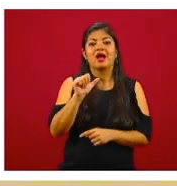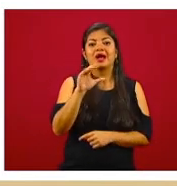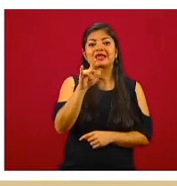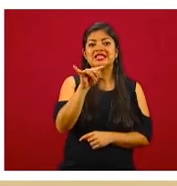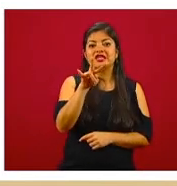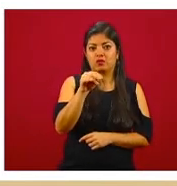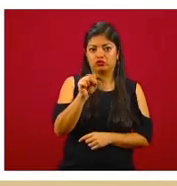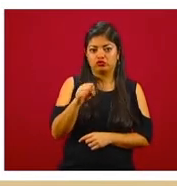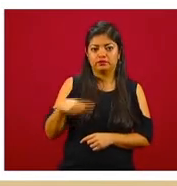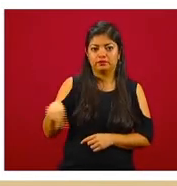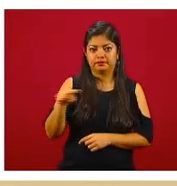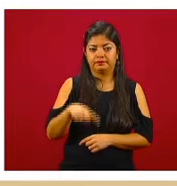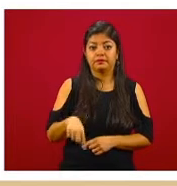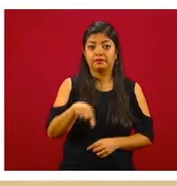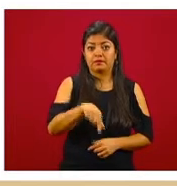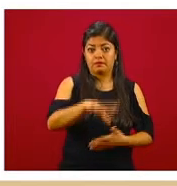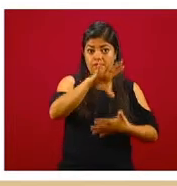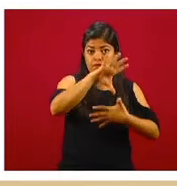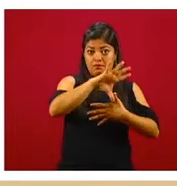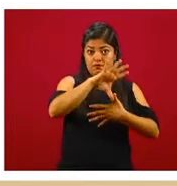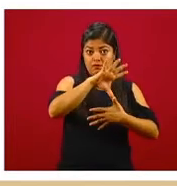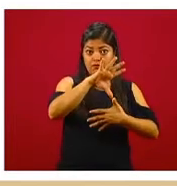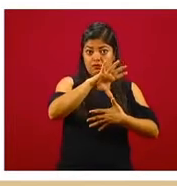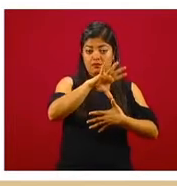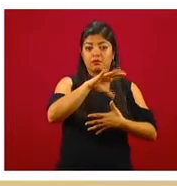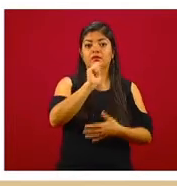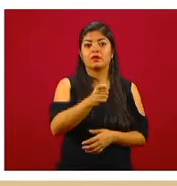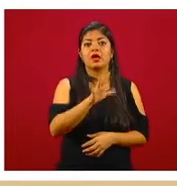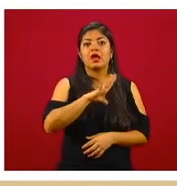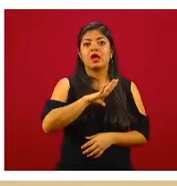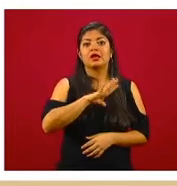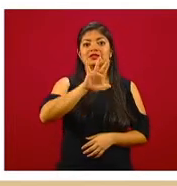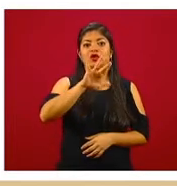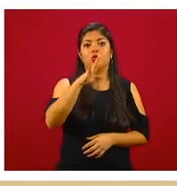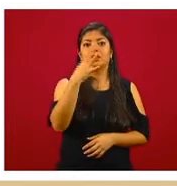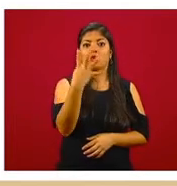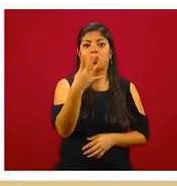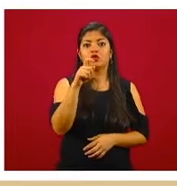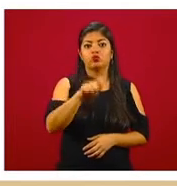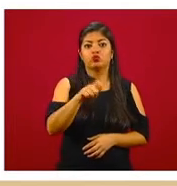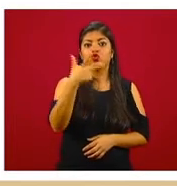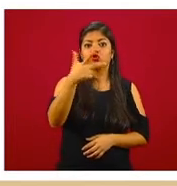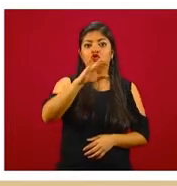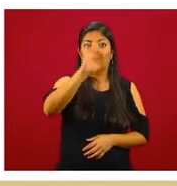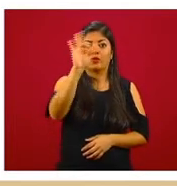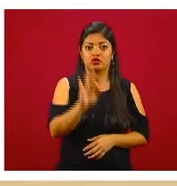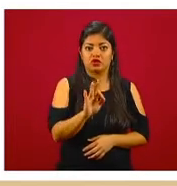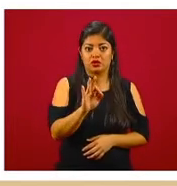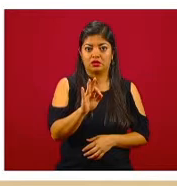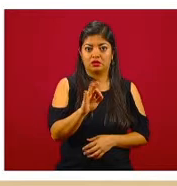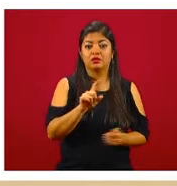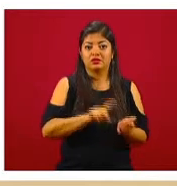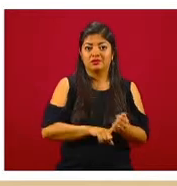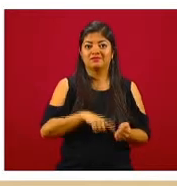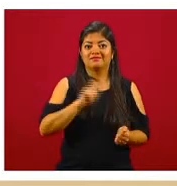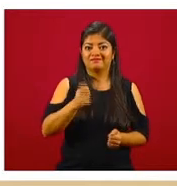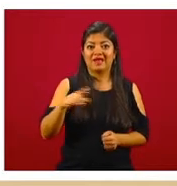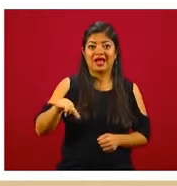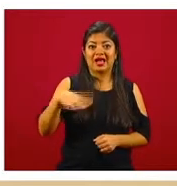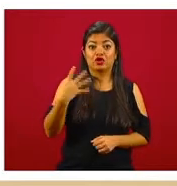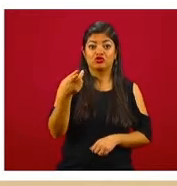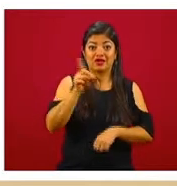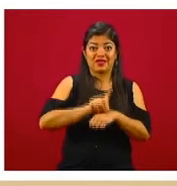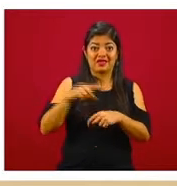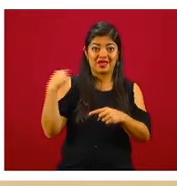de are América the active ocupa pandemic for the la past 14 days. representación de And in the American region, 54.8% de lo que ocurre out en los of últimos 14 días